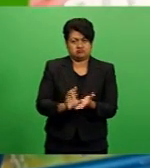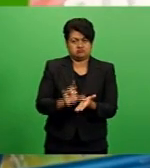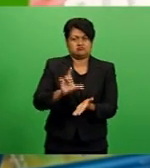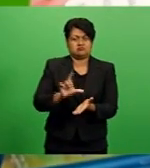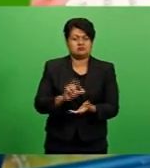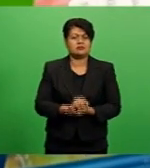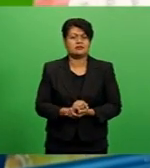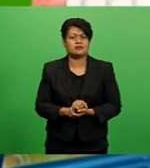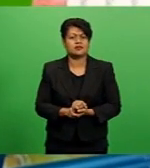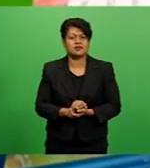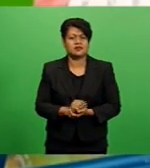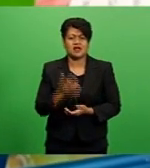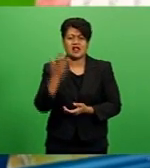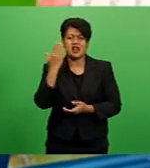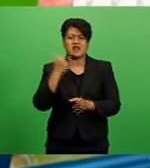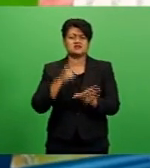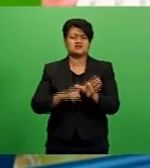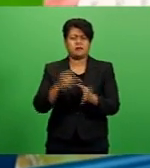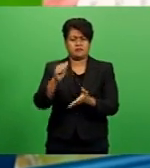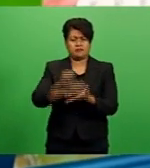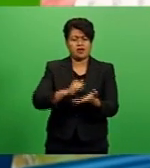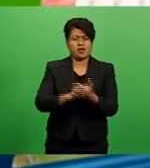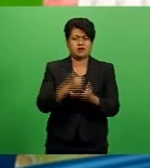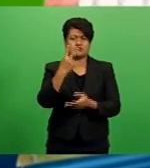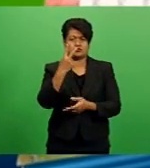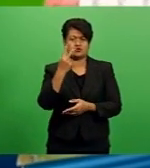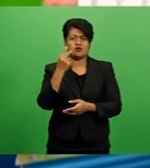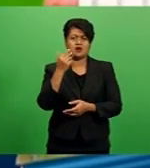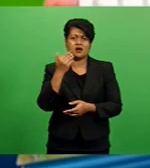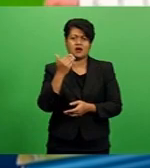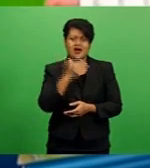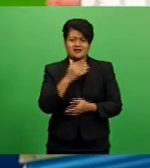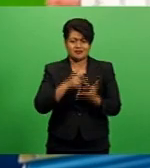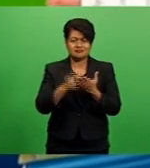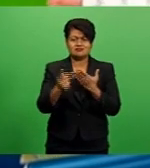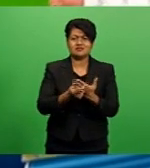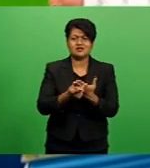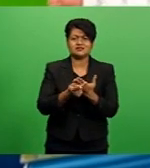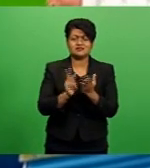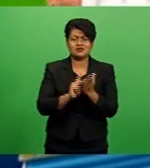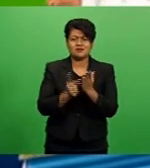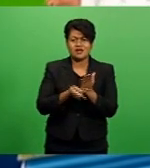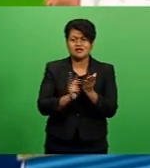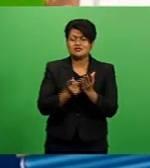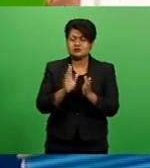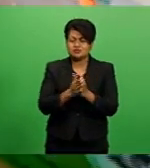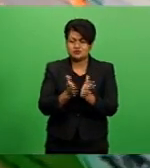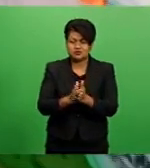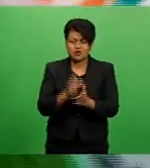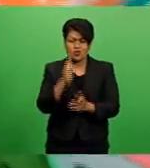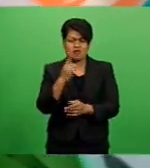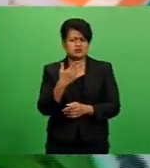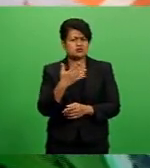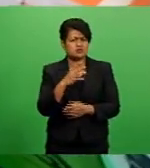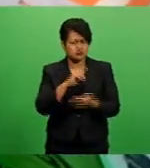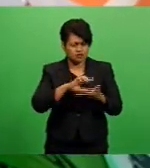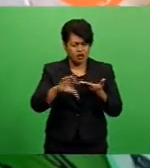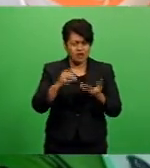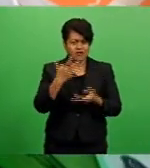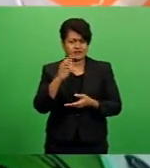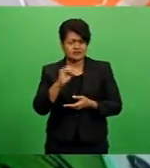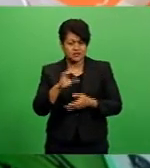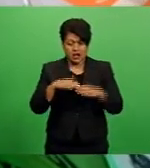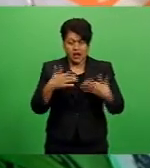Last year, I remember buying the 200 pages exercise book for $1.50. The same book I now purchase for $1.90, and that's just for the